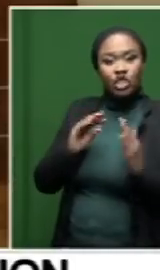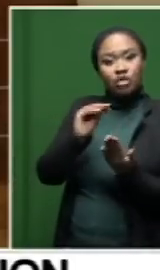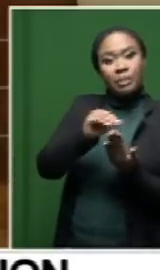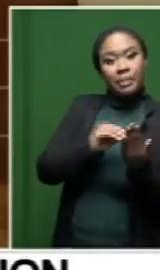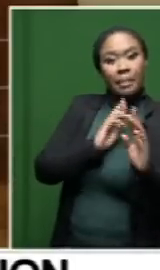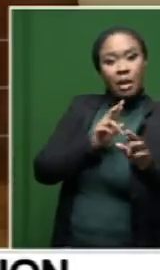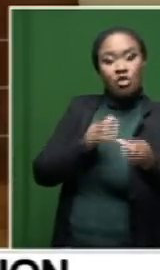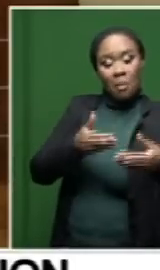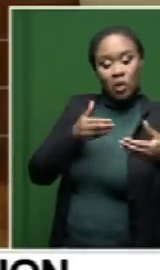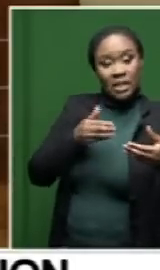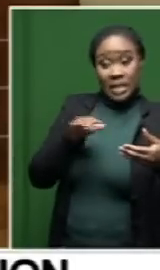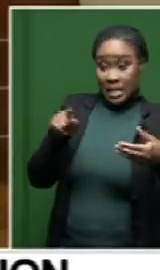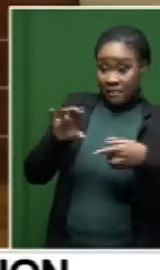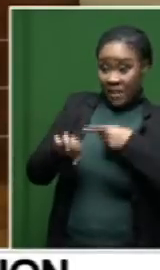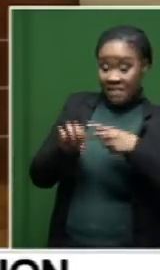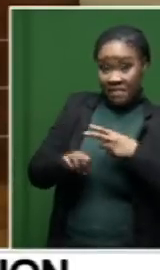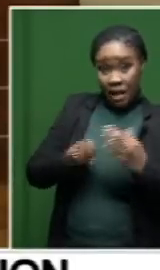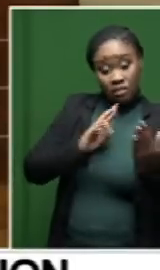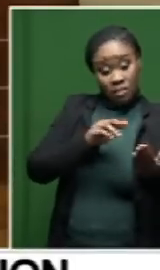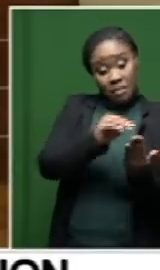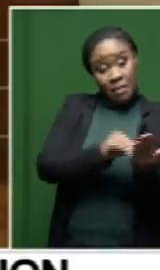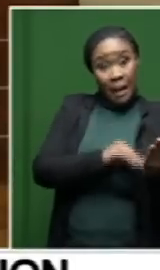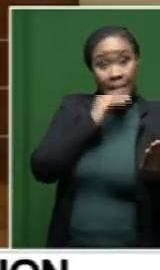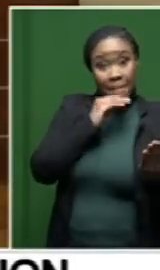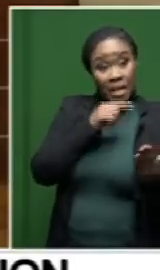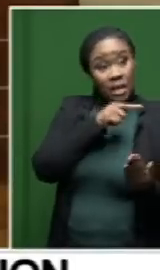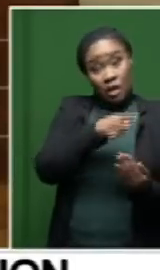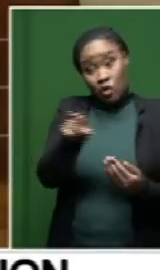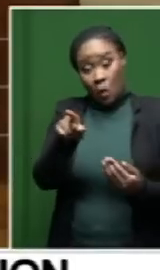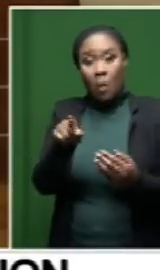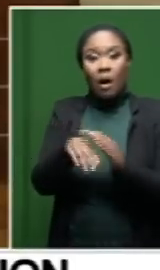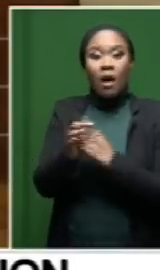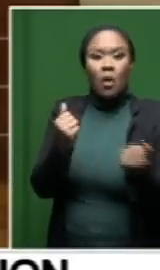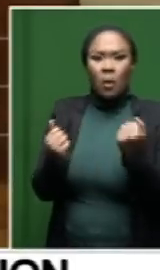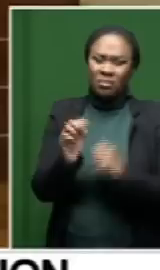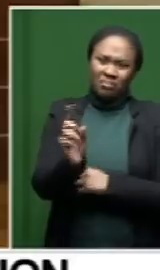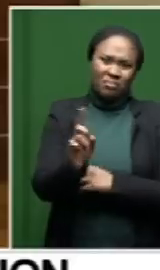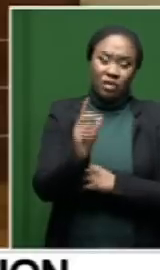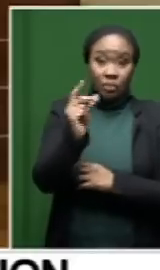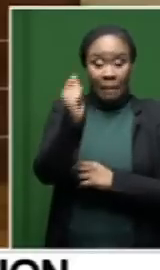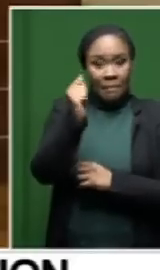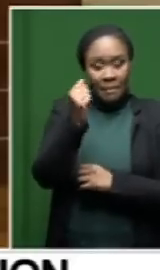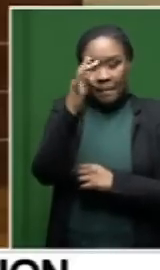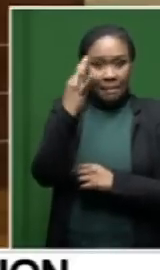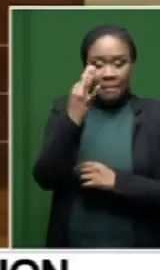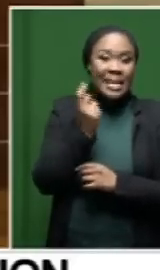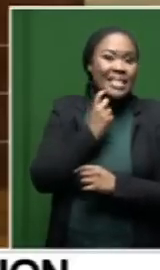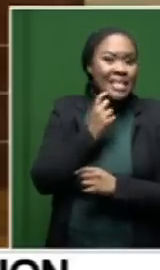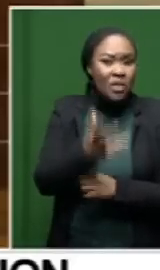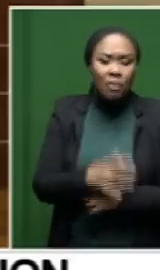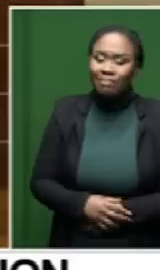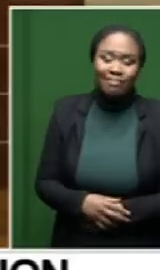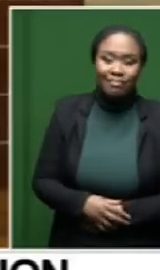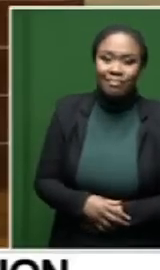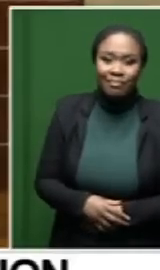prima facie finding, and therefore Advocate Batohi must prosecute. Building a prosecution case and a